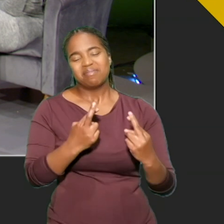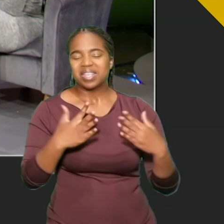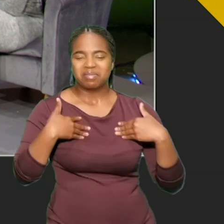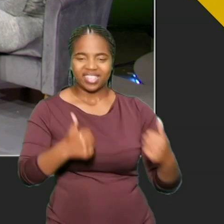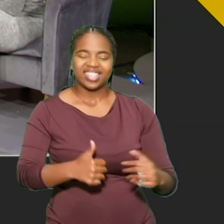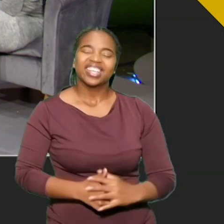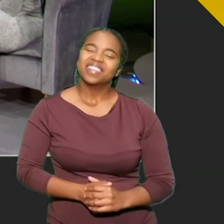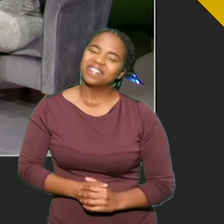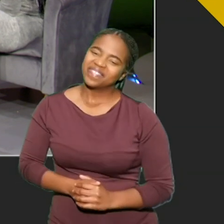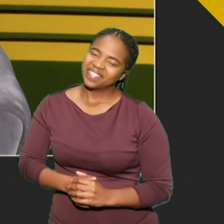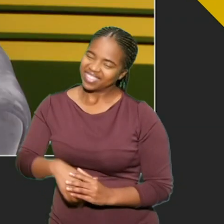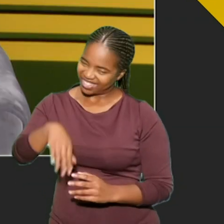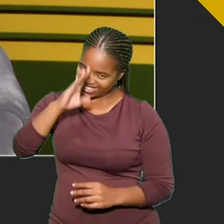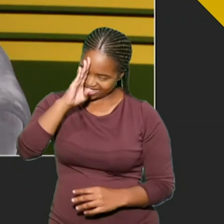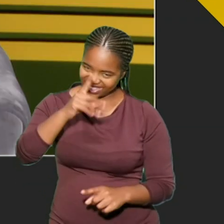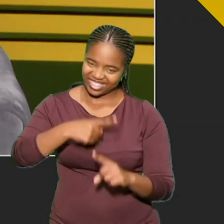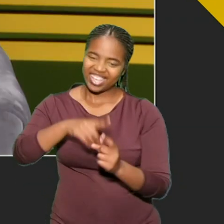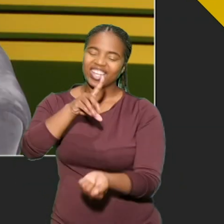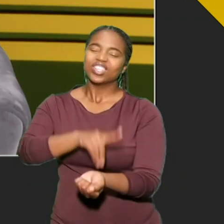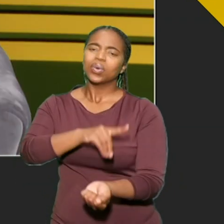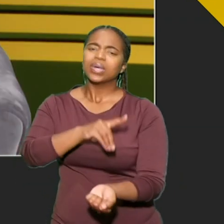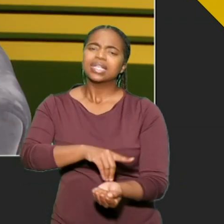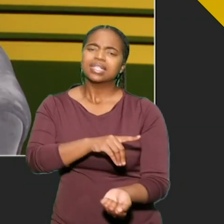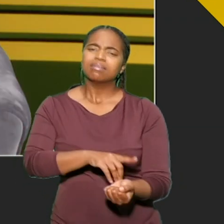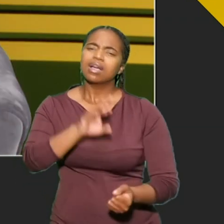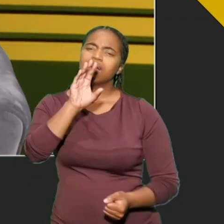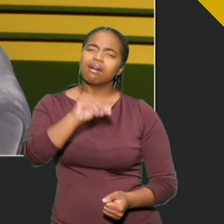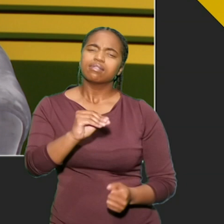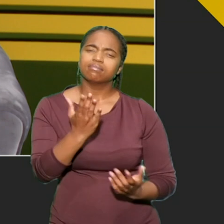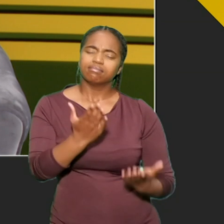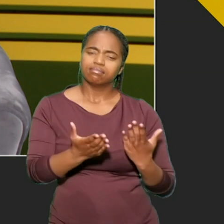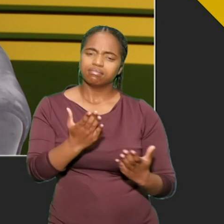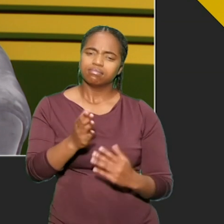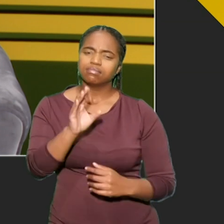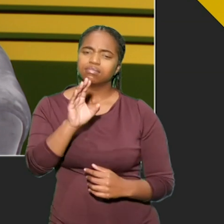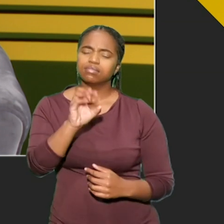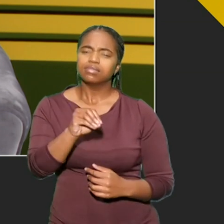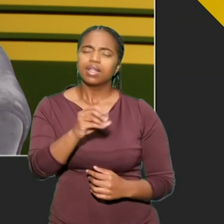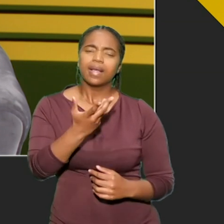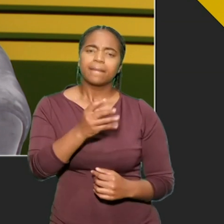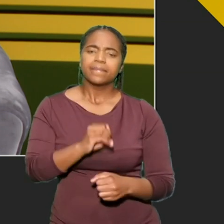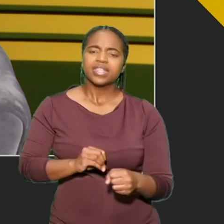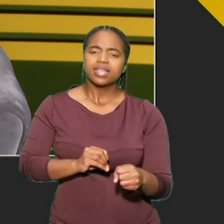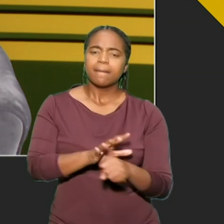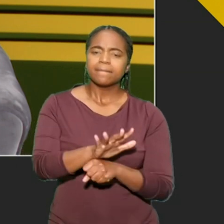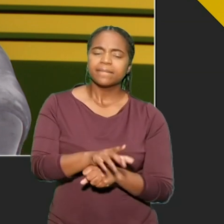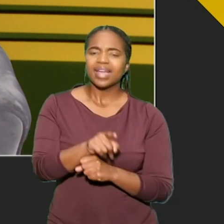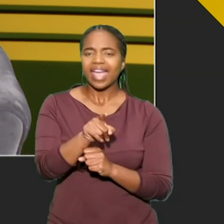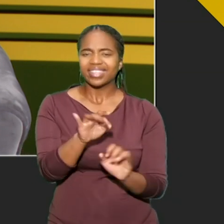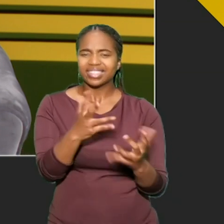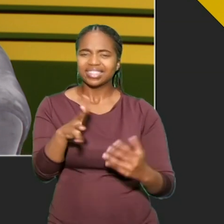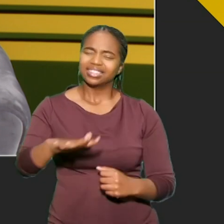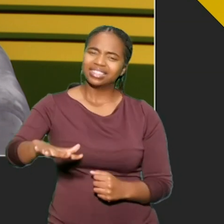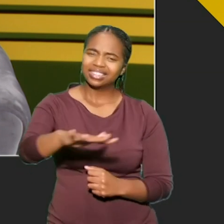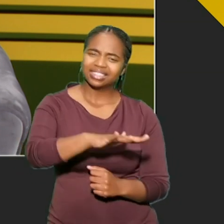Pilip. Hi, Molo, esteemed doctor. Perhaps maybe ribulele katabaya, the impact that your environment